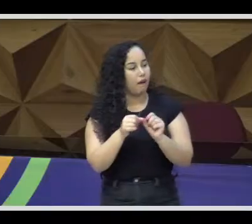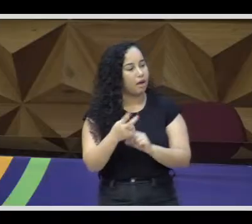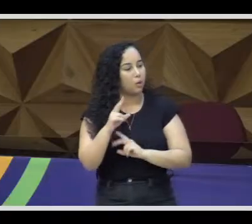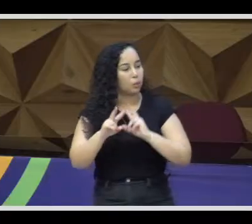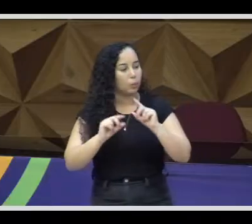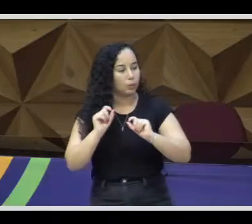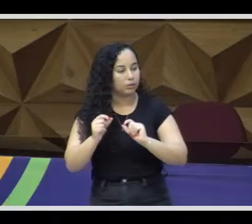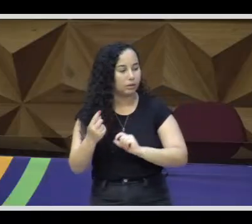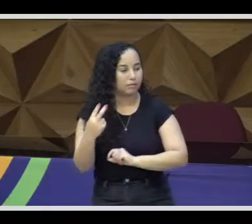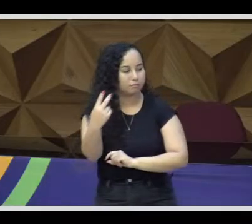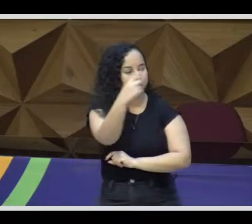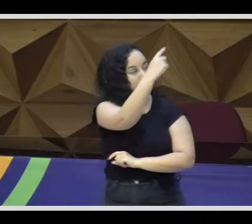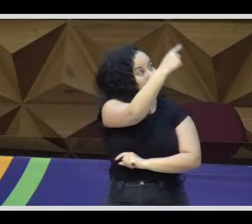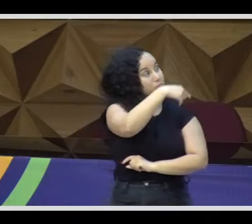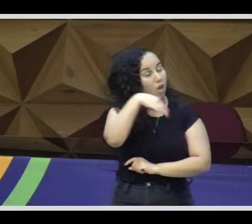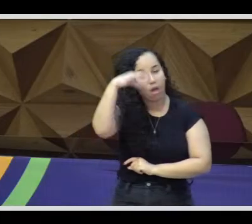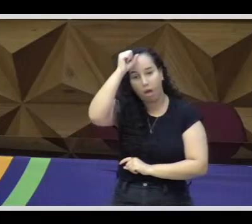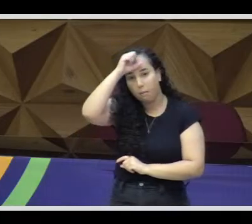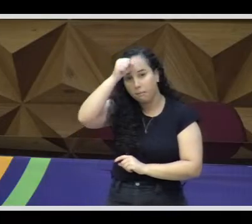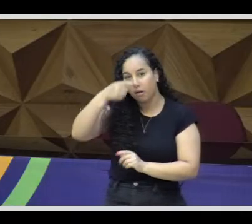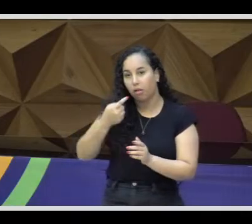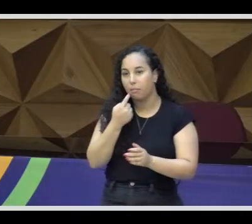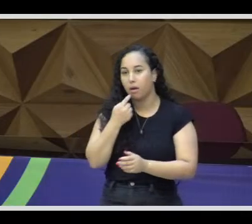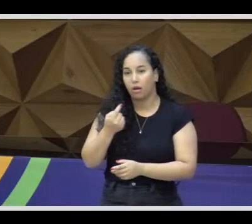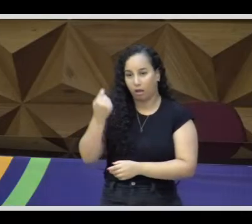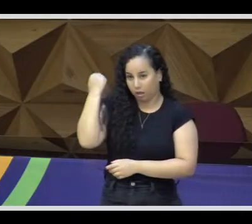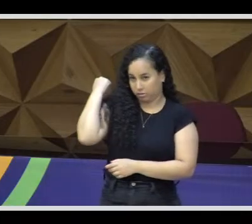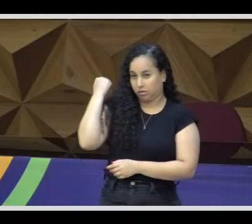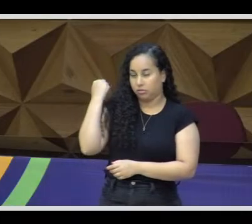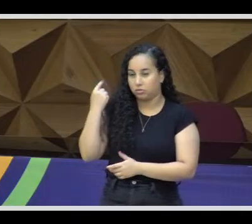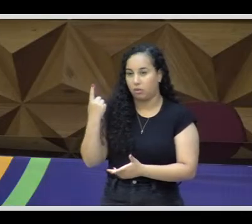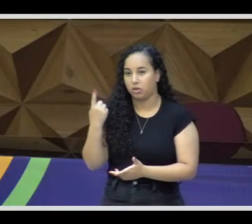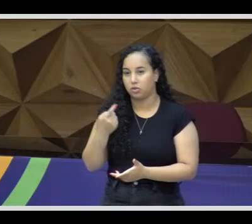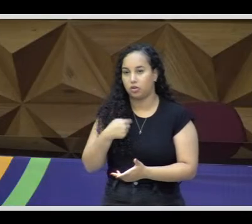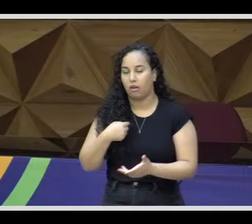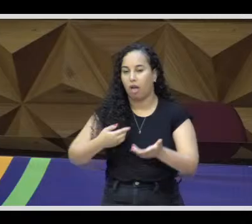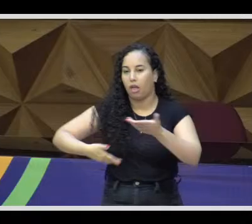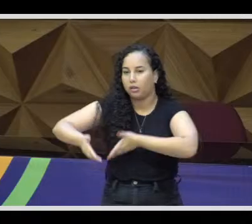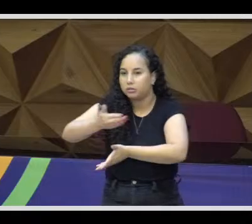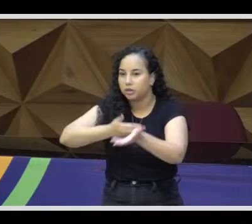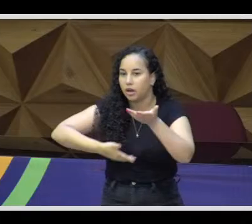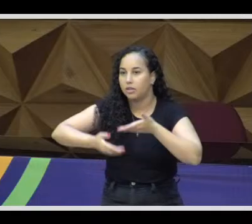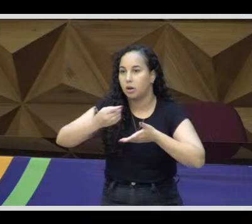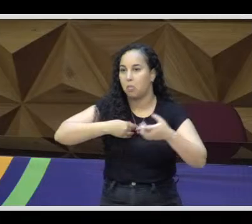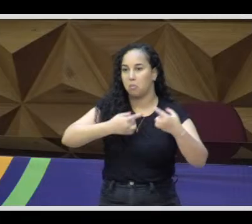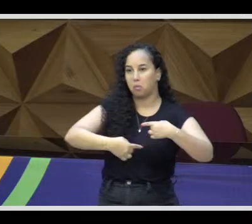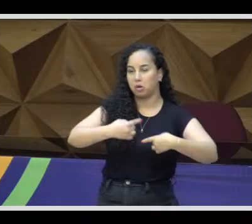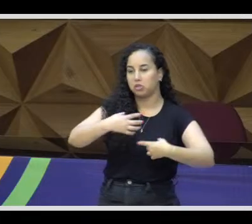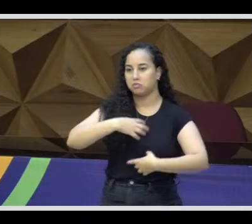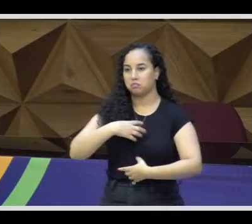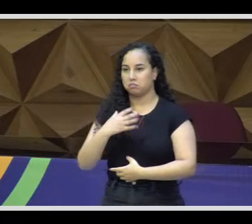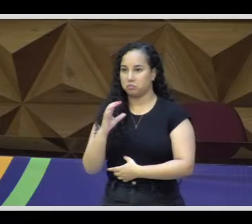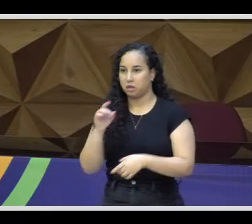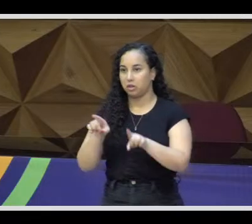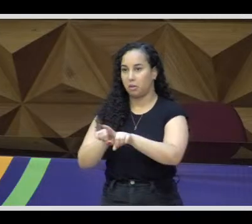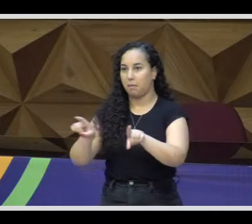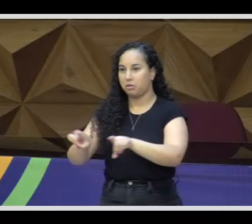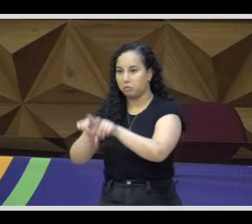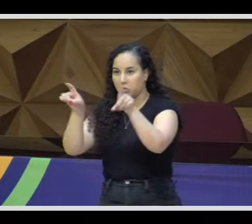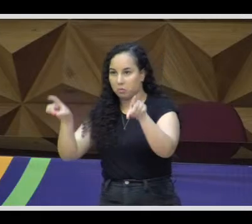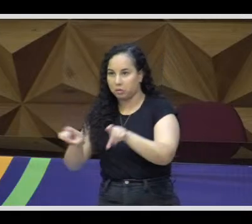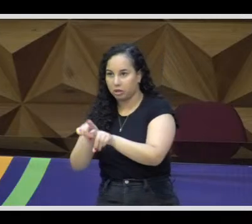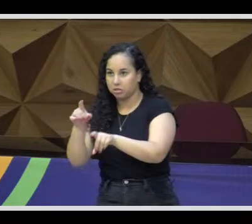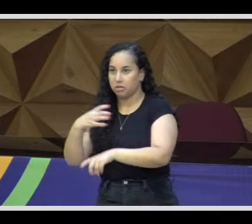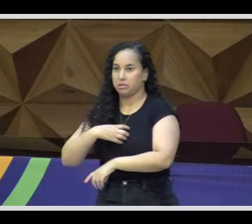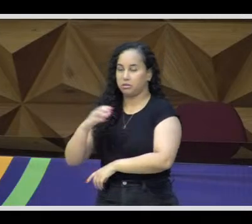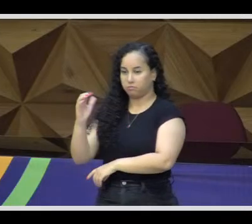learned recently in the interaction that political science and computer science